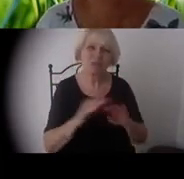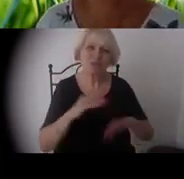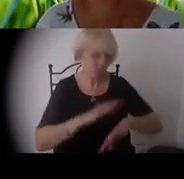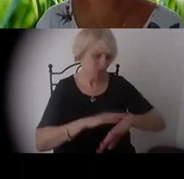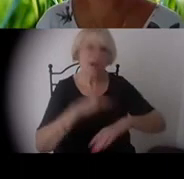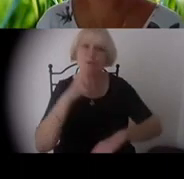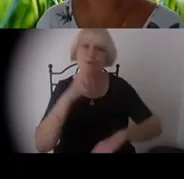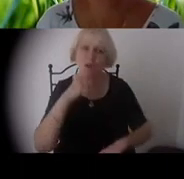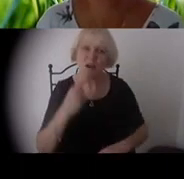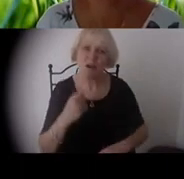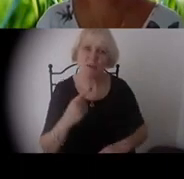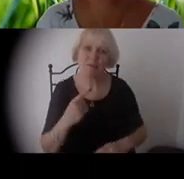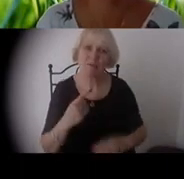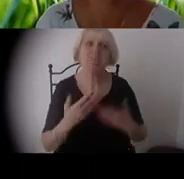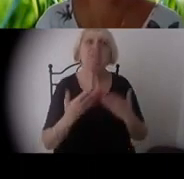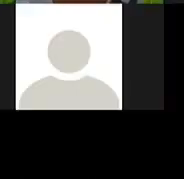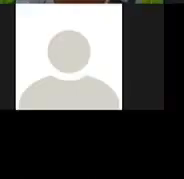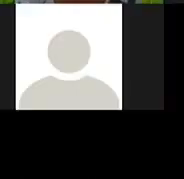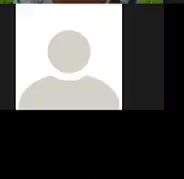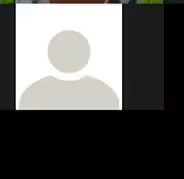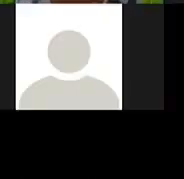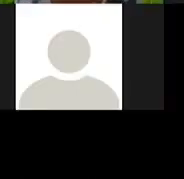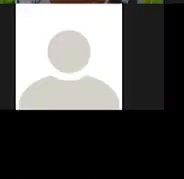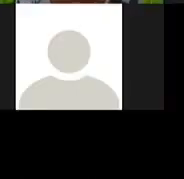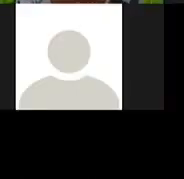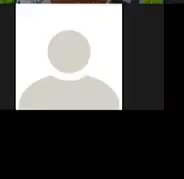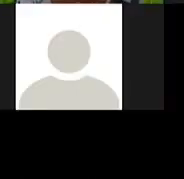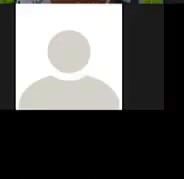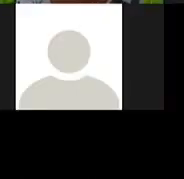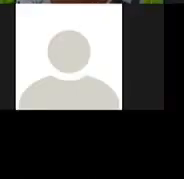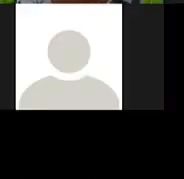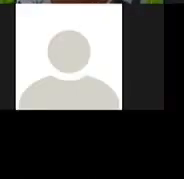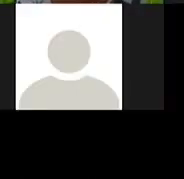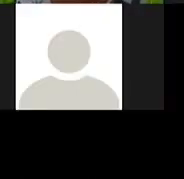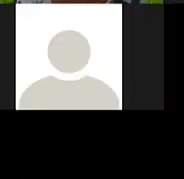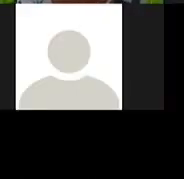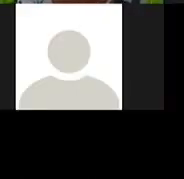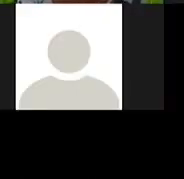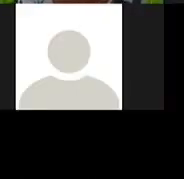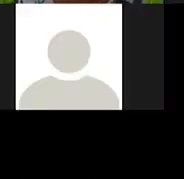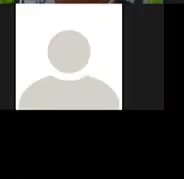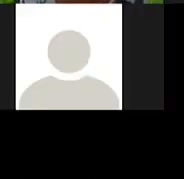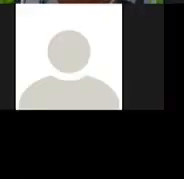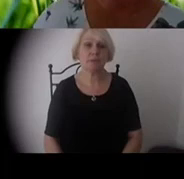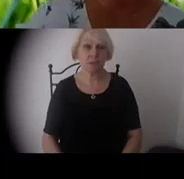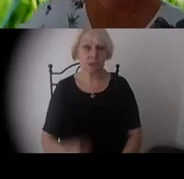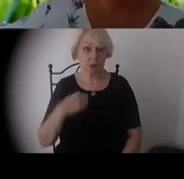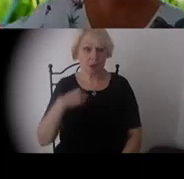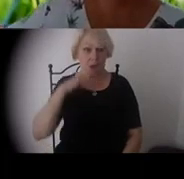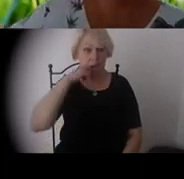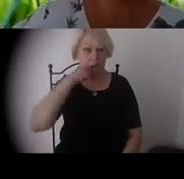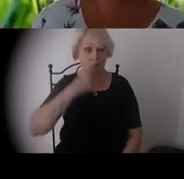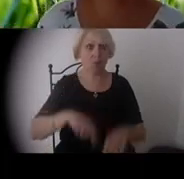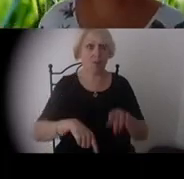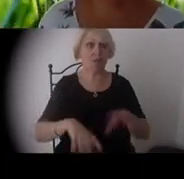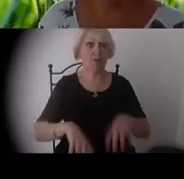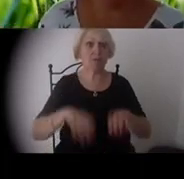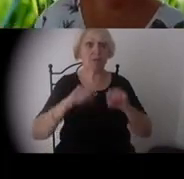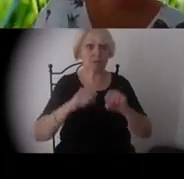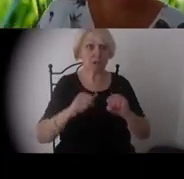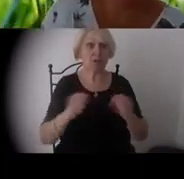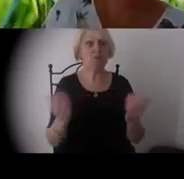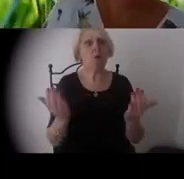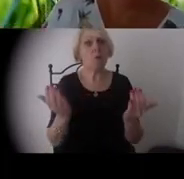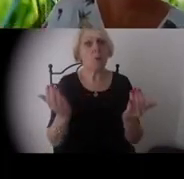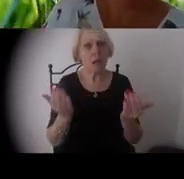so we're now trying an hour and a quarter. So without further ado, I'm going to kick off formally and say welcome to our